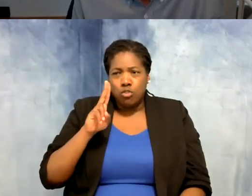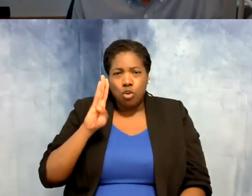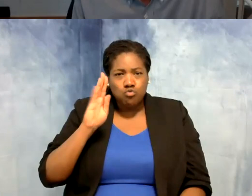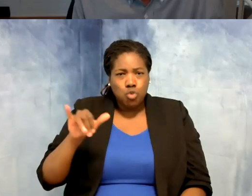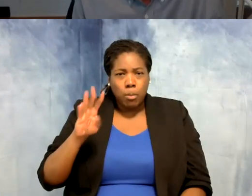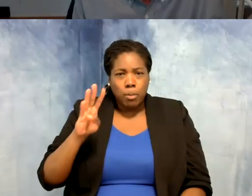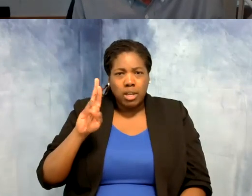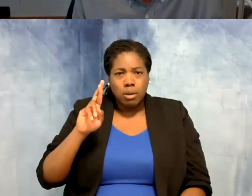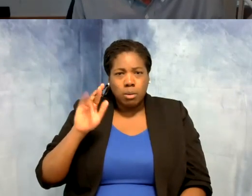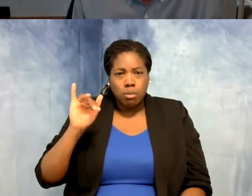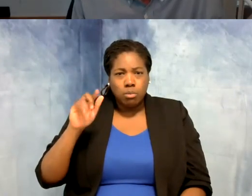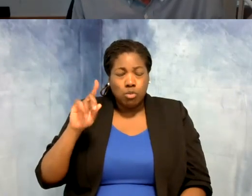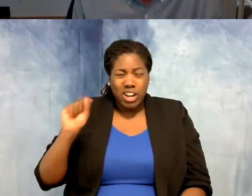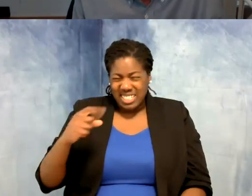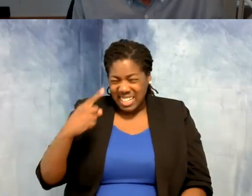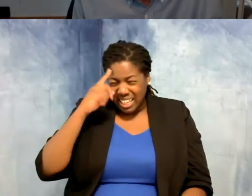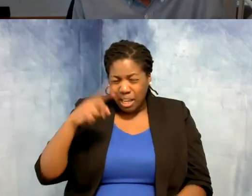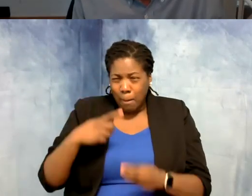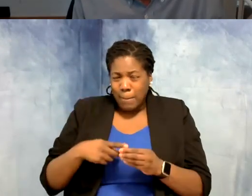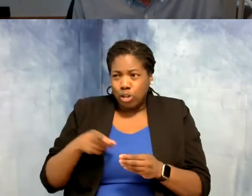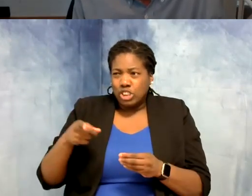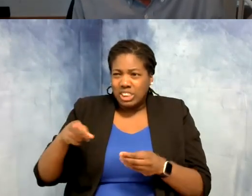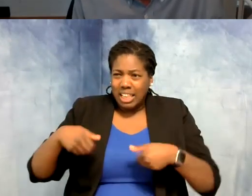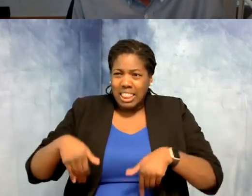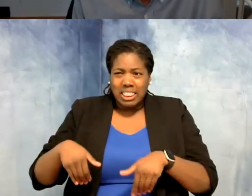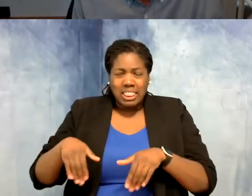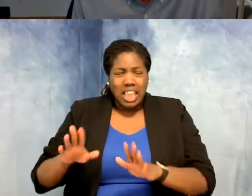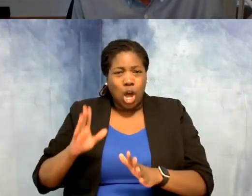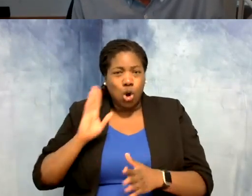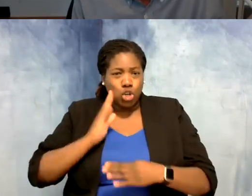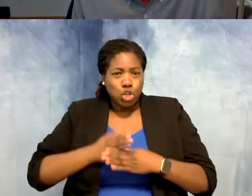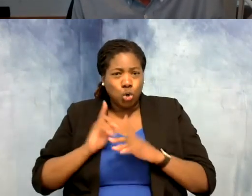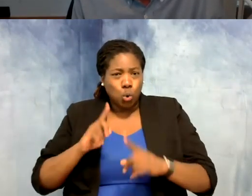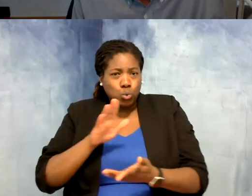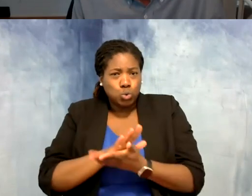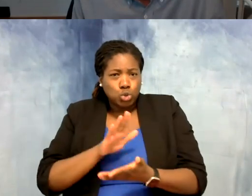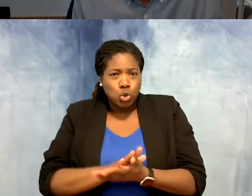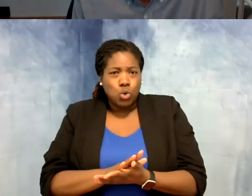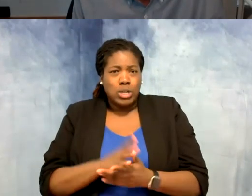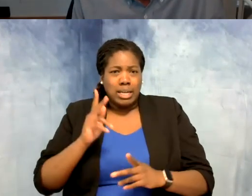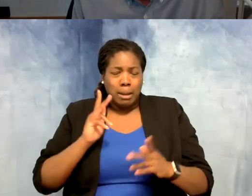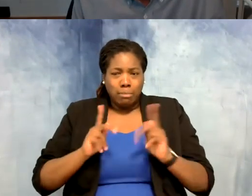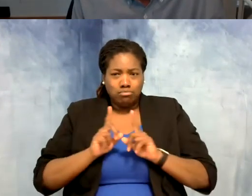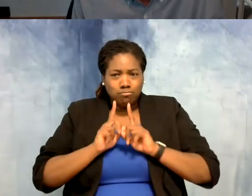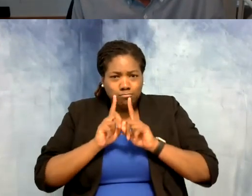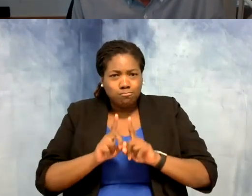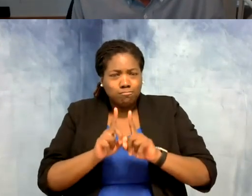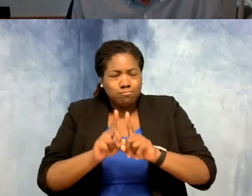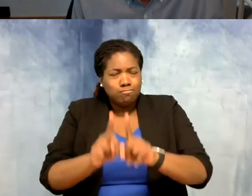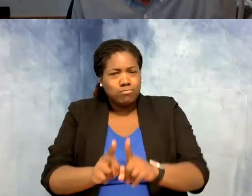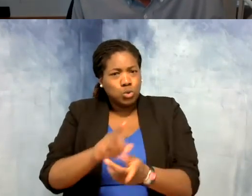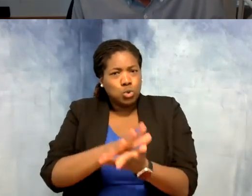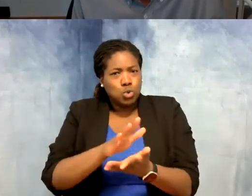Imagine what that mother had to do thinking about her 6-year-old daughter being marshaled into